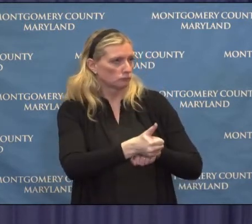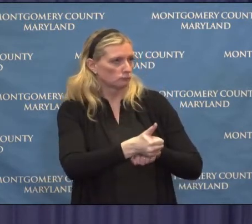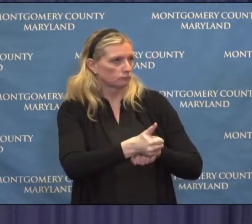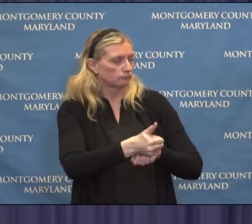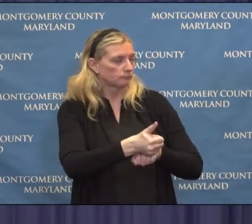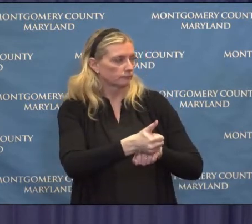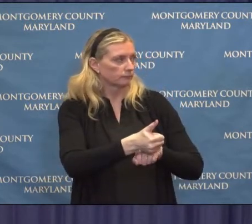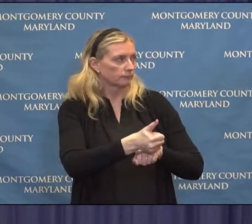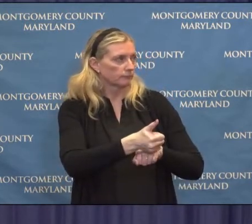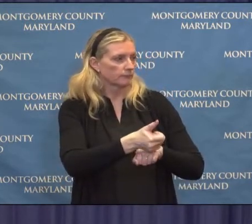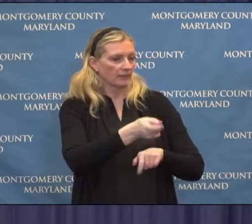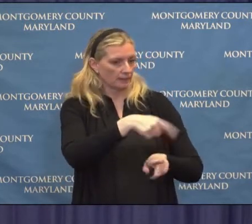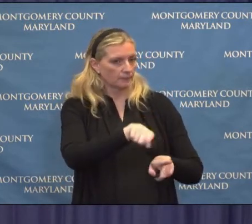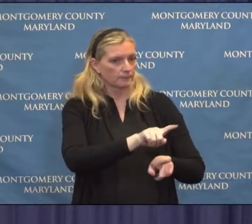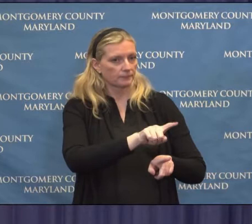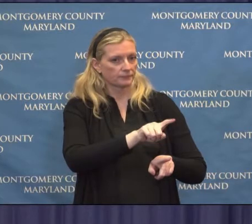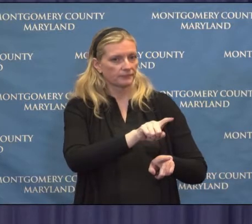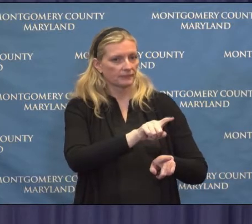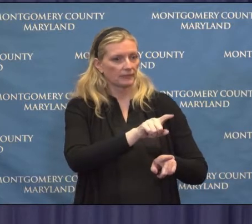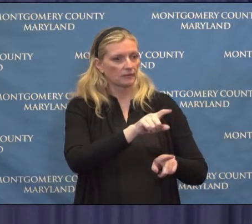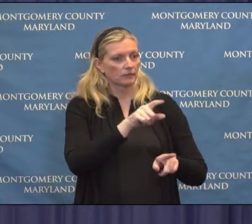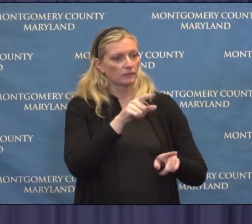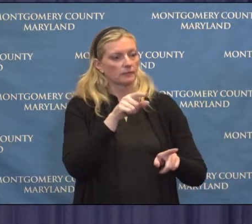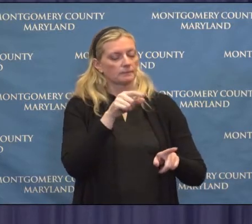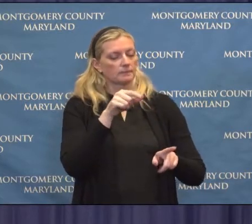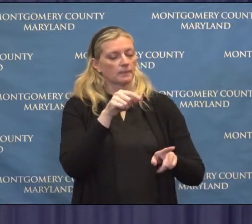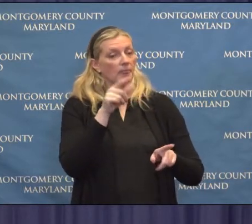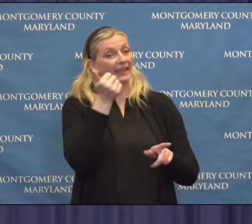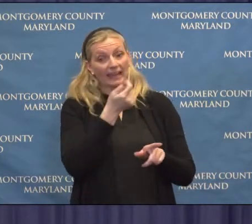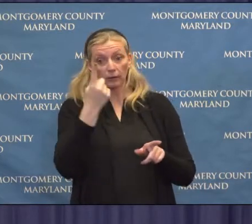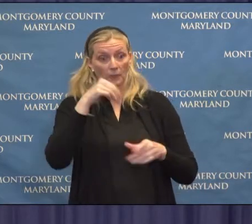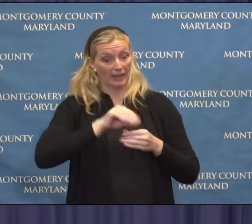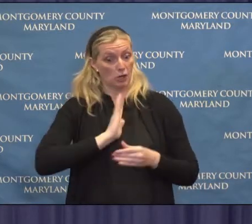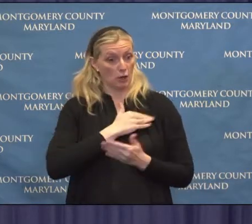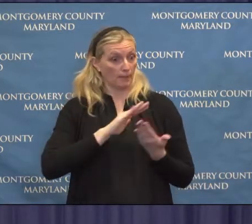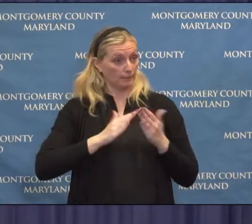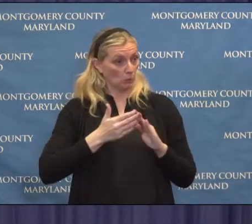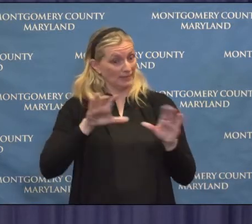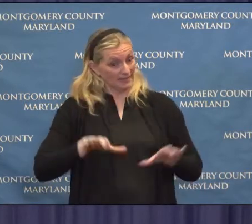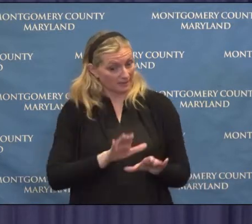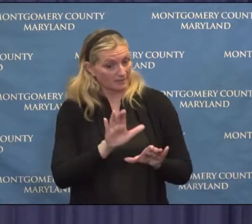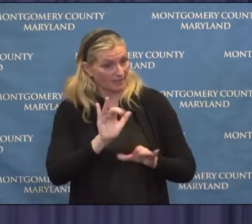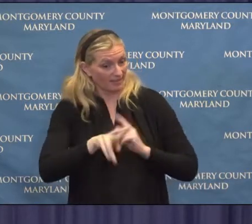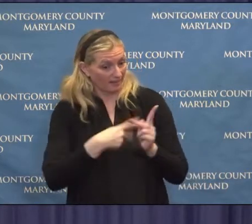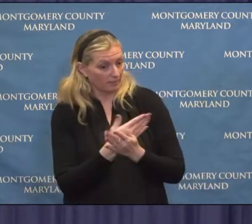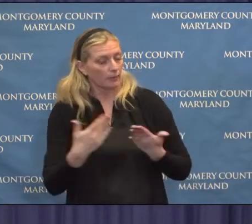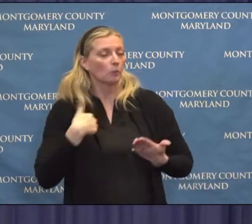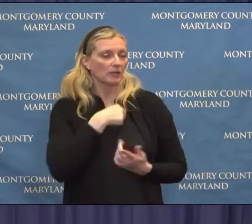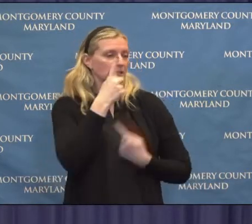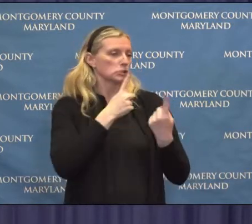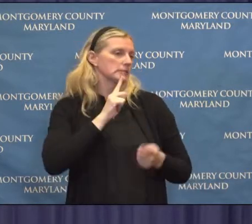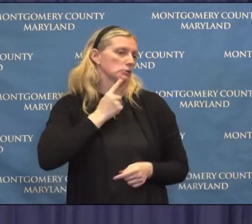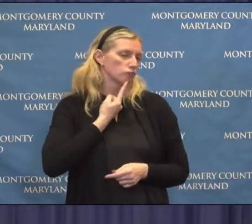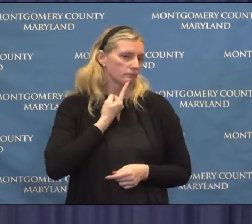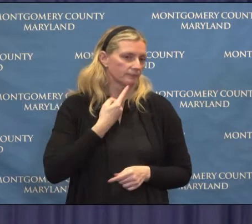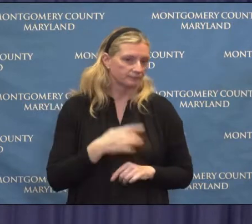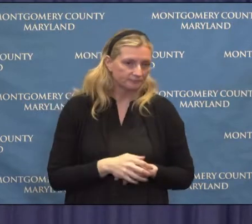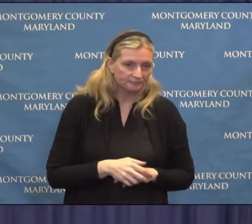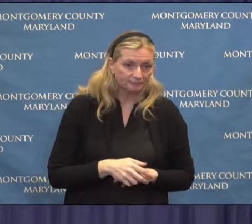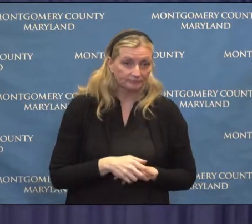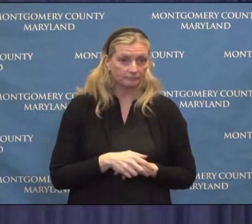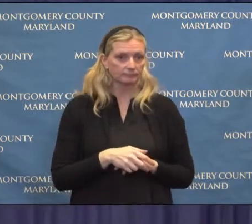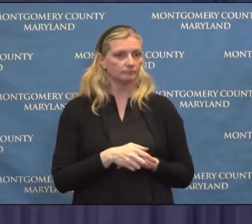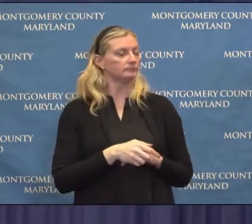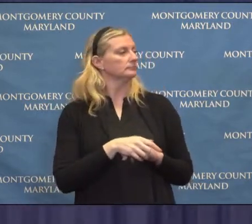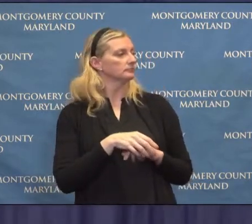hate crime against anyone in our community. So again, we take these very seriously. Thank you, Chief. County Executive, what is the